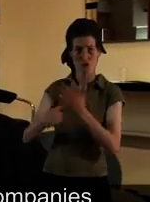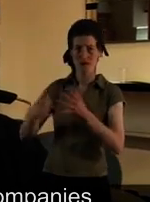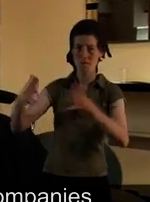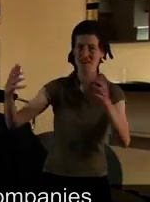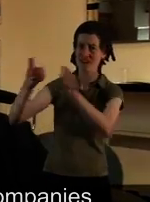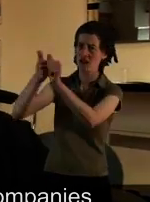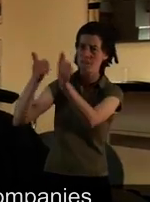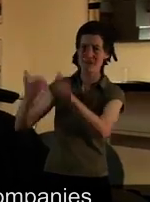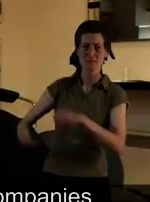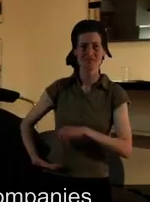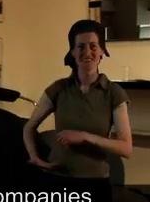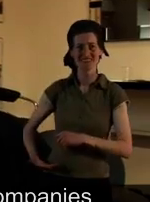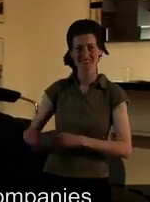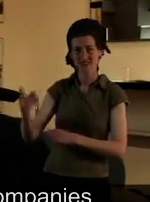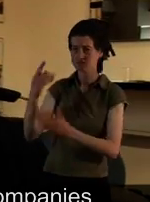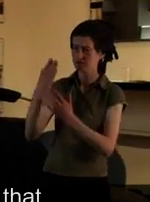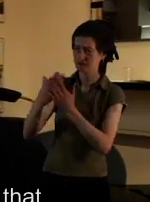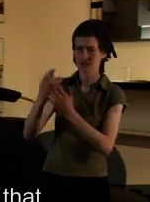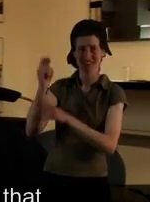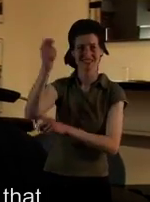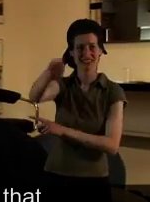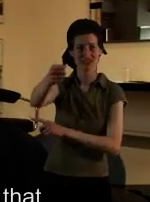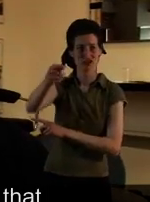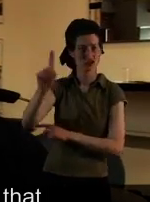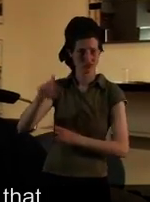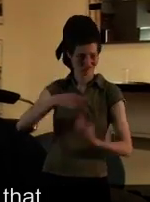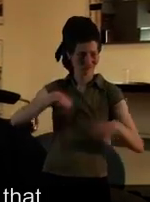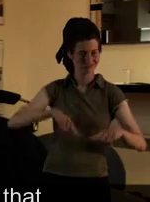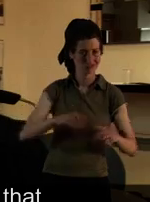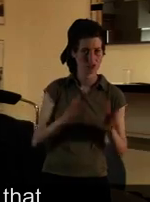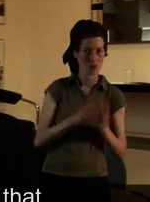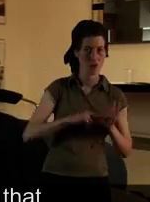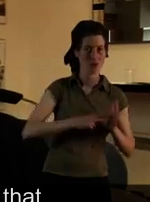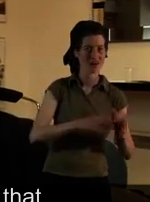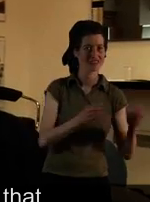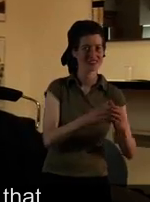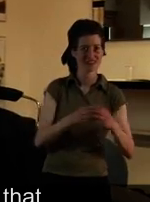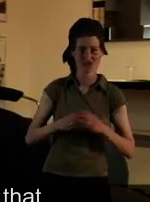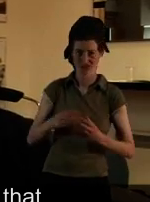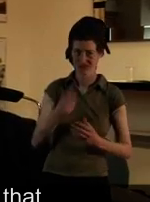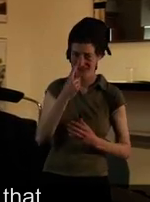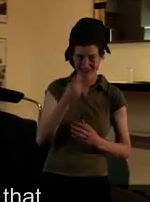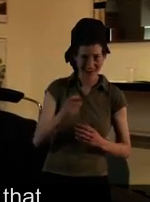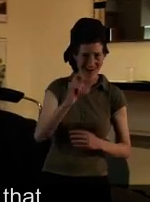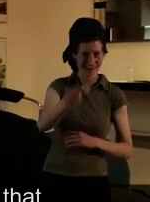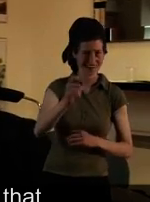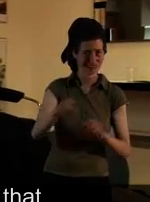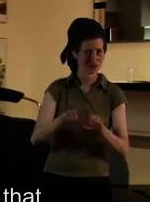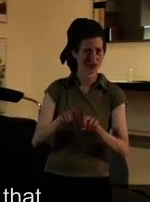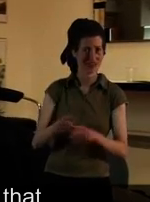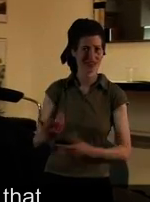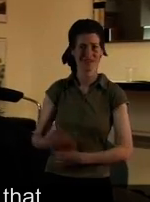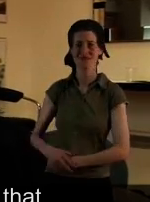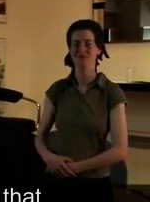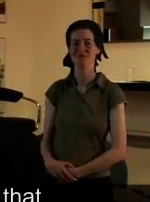large organisations could actually be considered for a tendering, for a tender. But now, obviously, I've realised